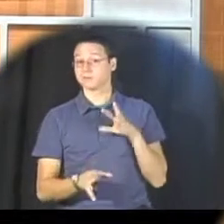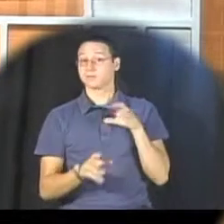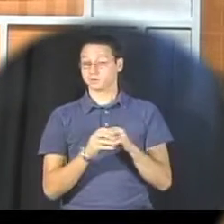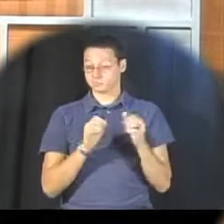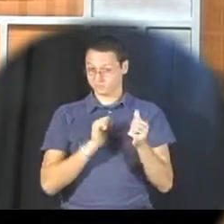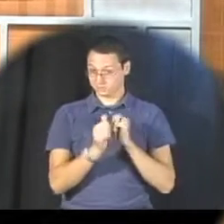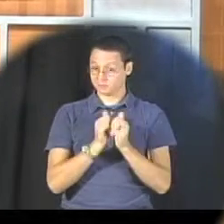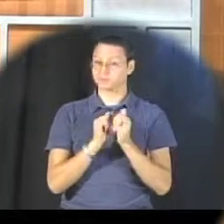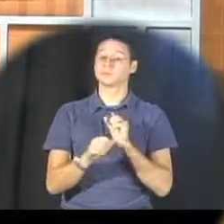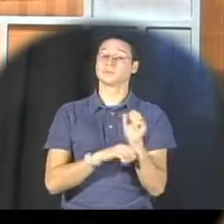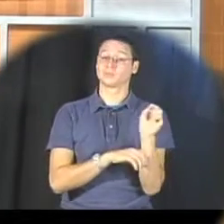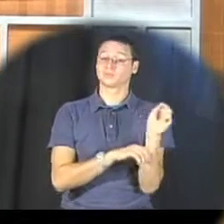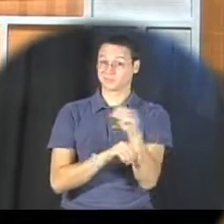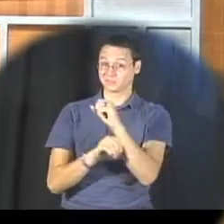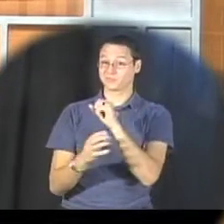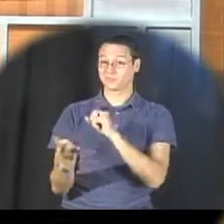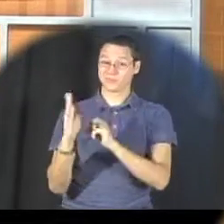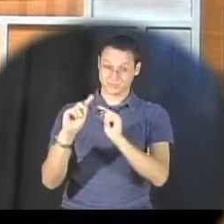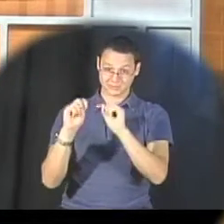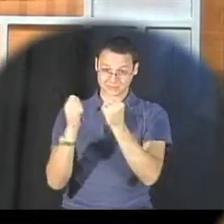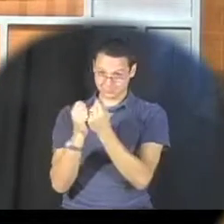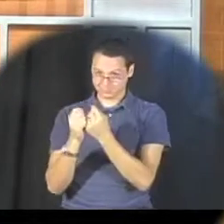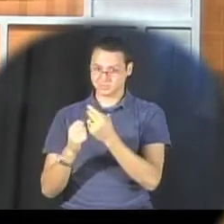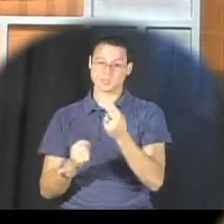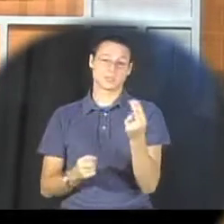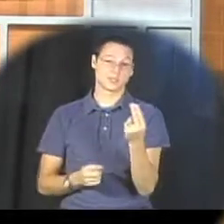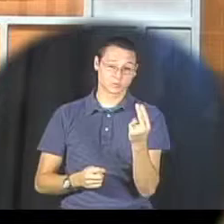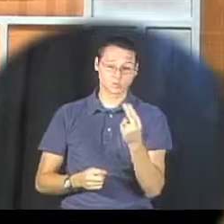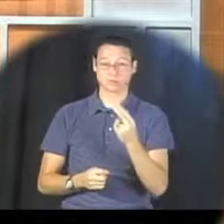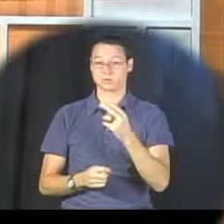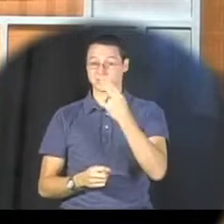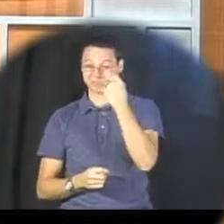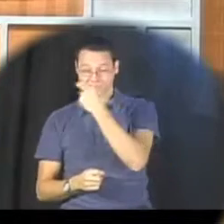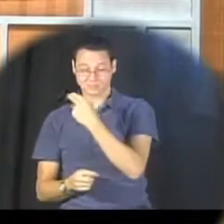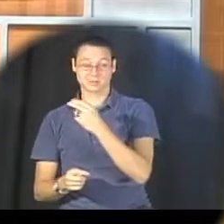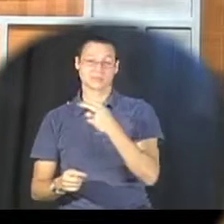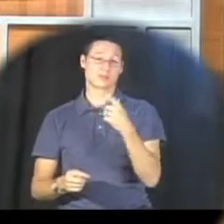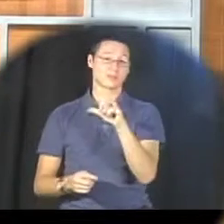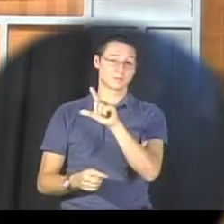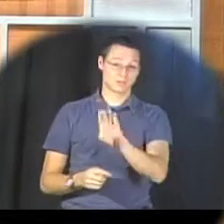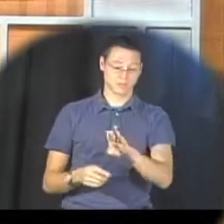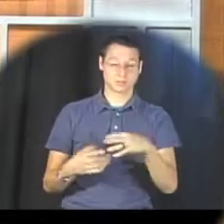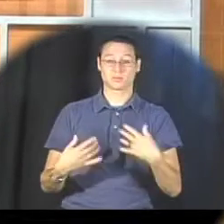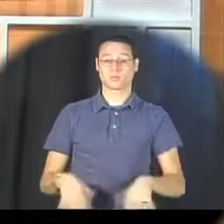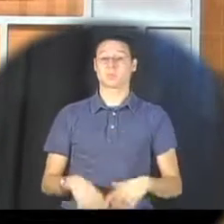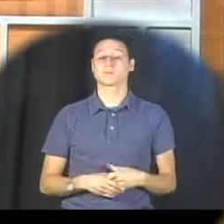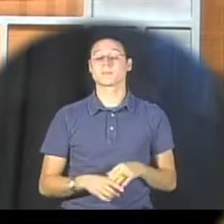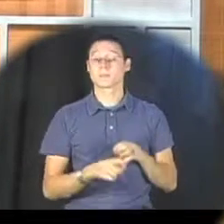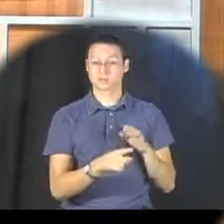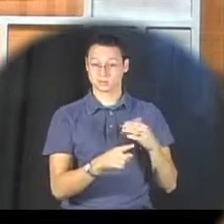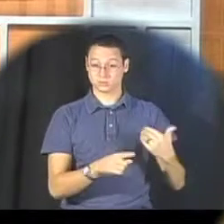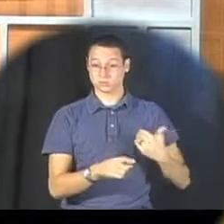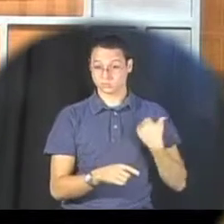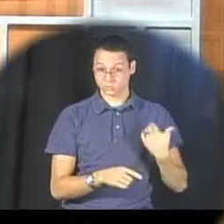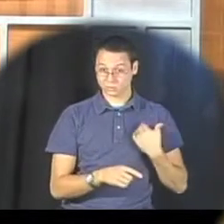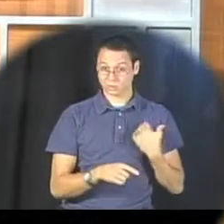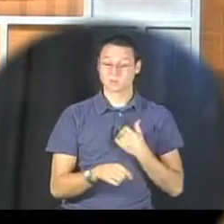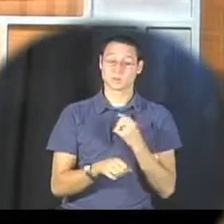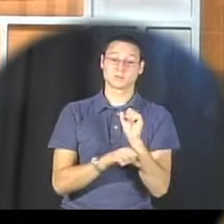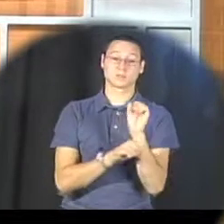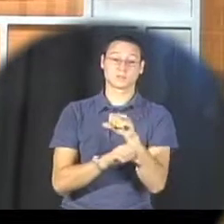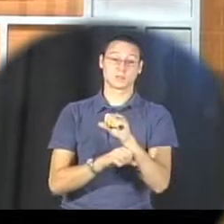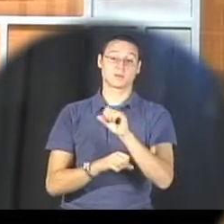four other Florida teams, including Hillsborough High, Tampa Catholic, and Lake Brantley, while our men's novice youth finished ahead of Plant High